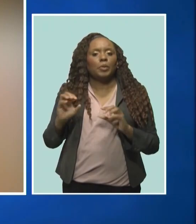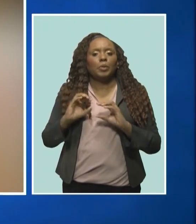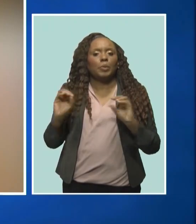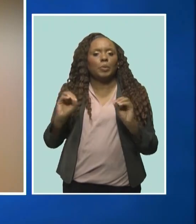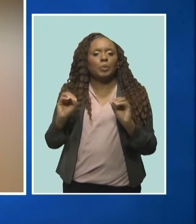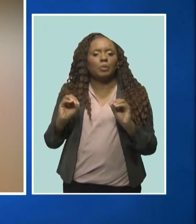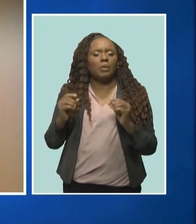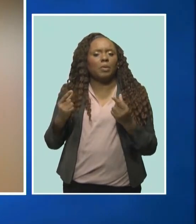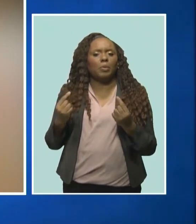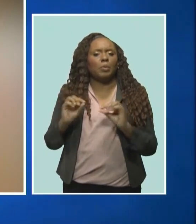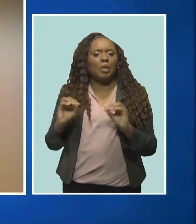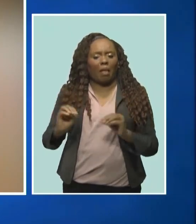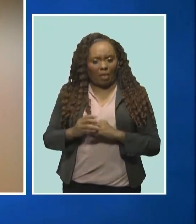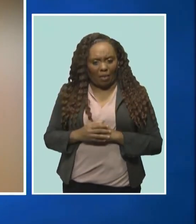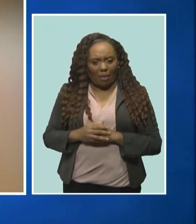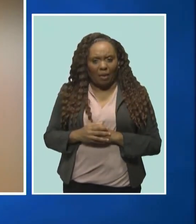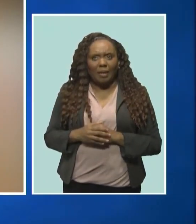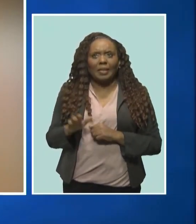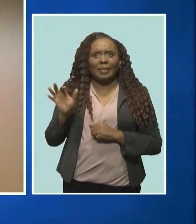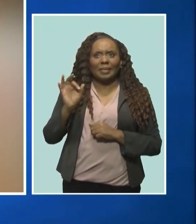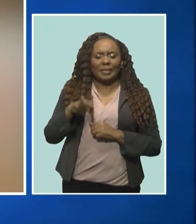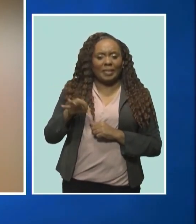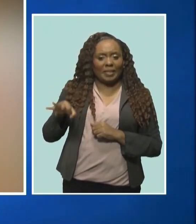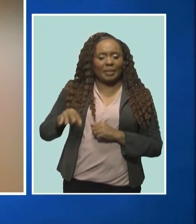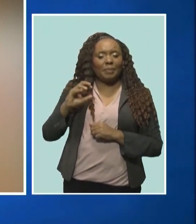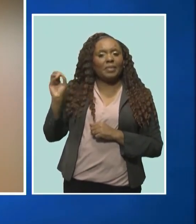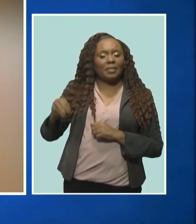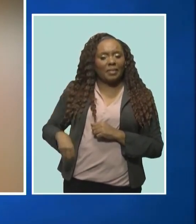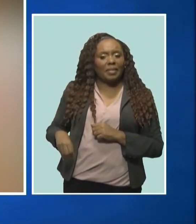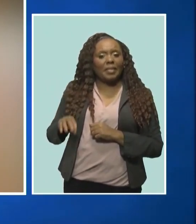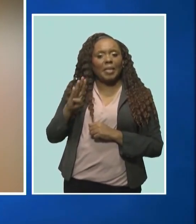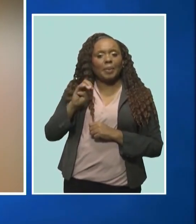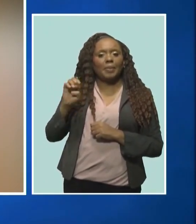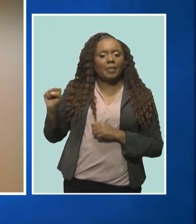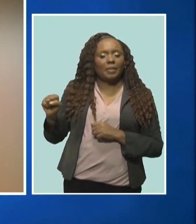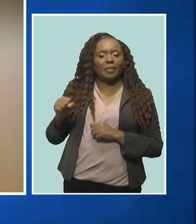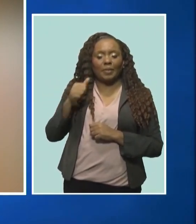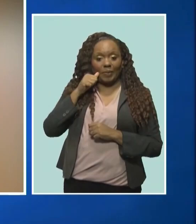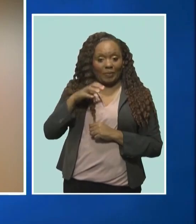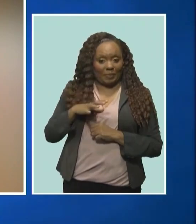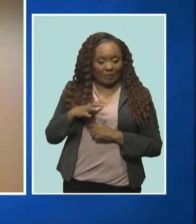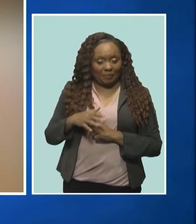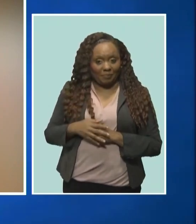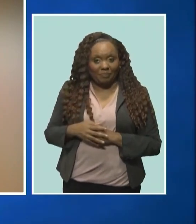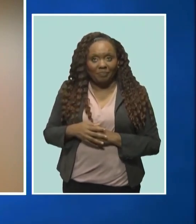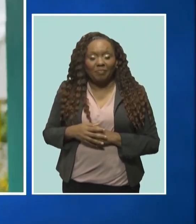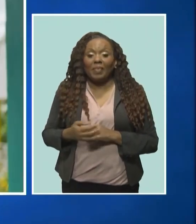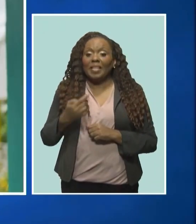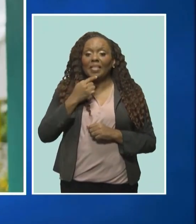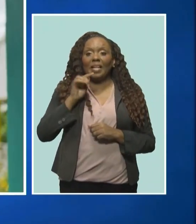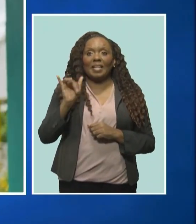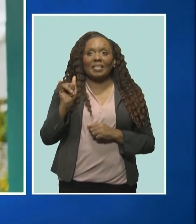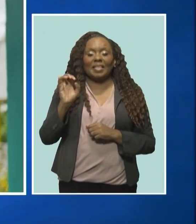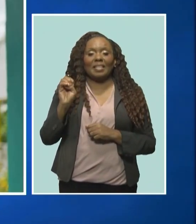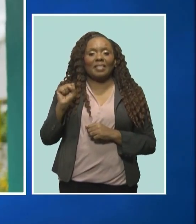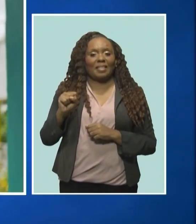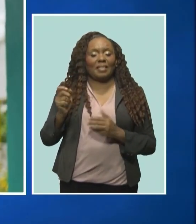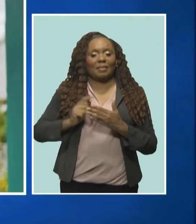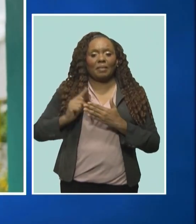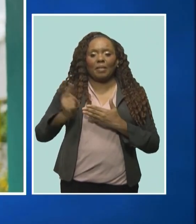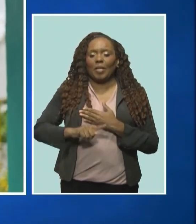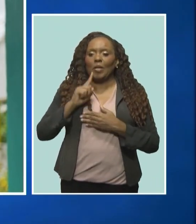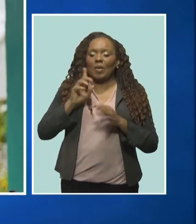of 99 females, 99% is the females. He notes the Youth Entrepreneurship Scheme has played a pivotal role in